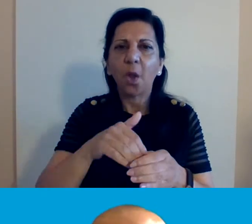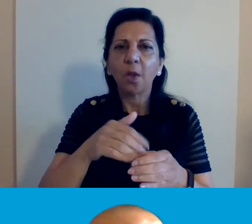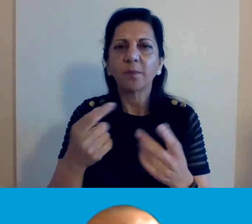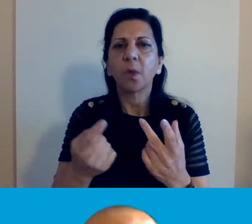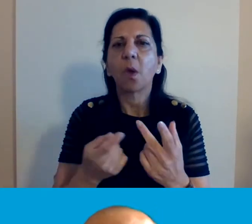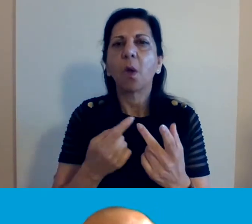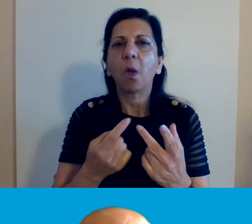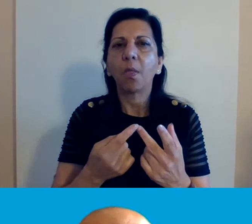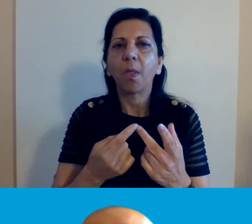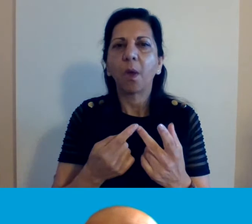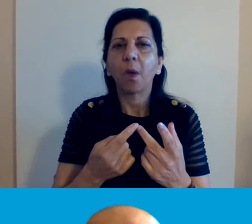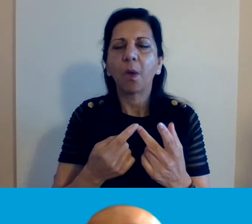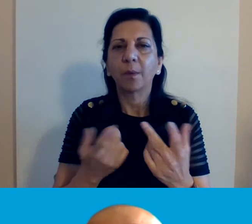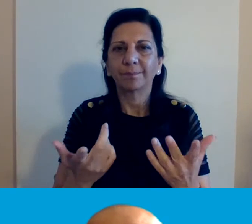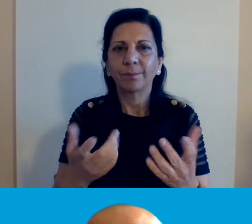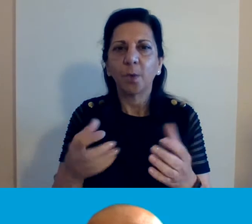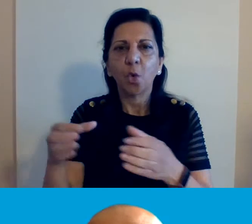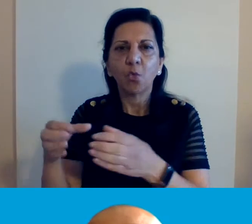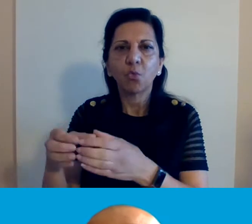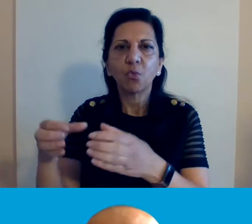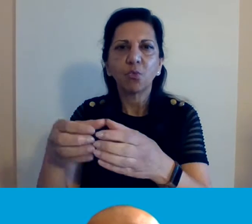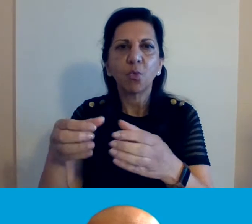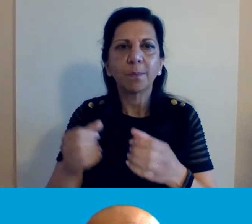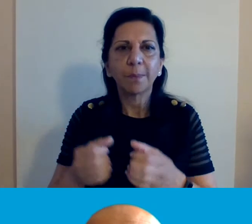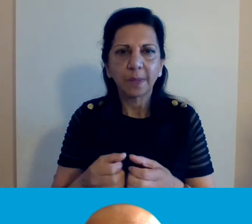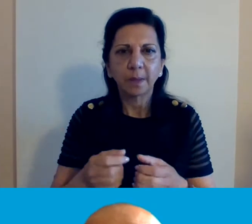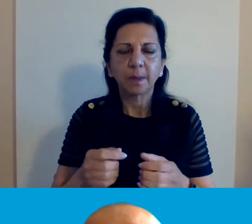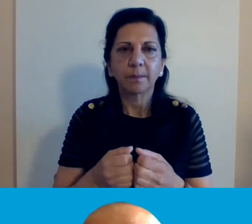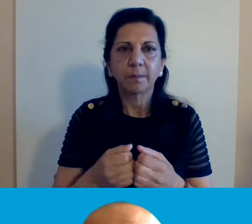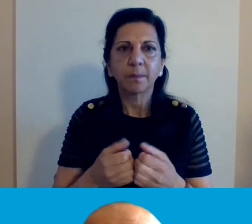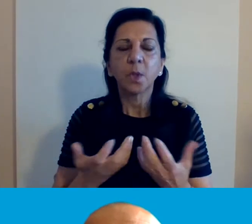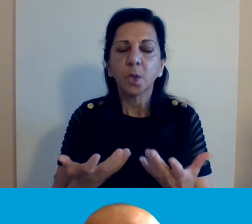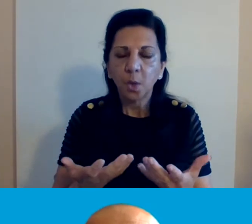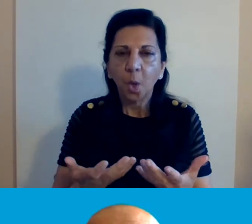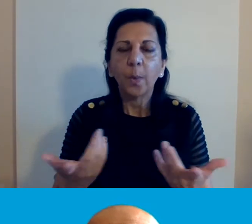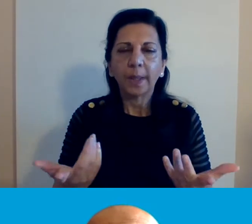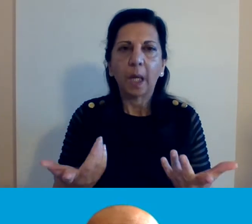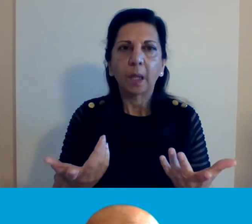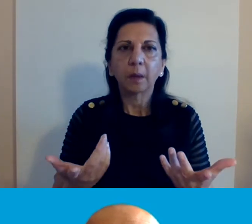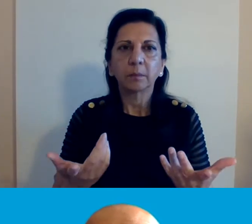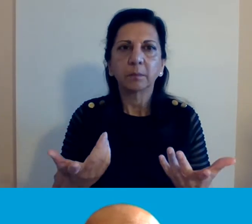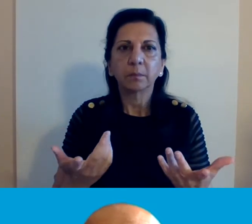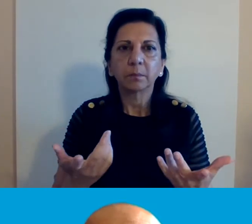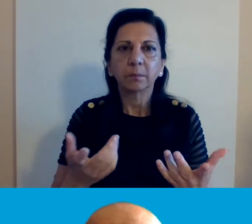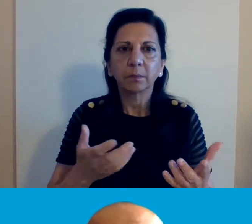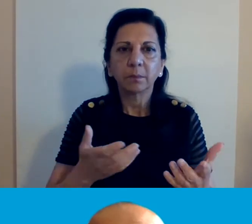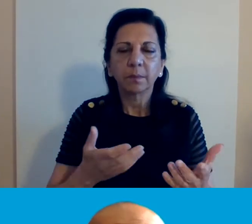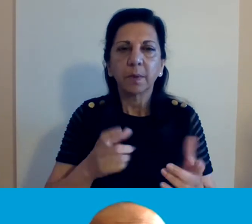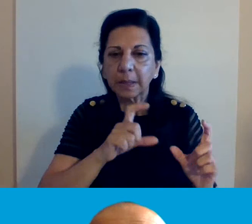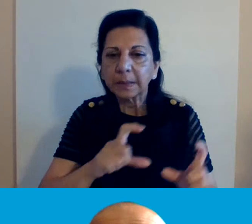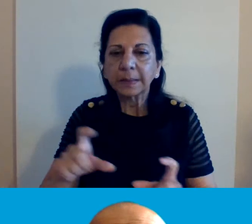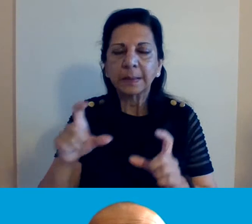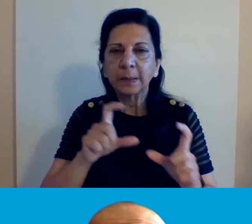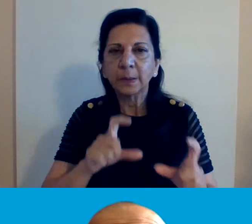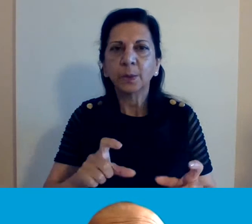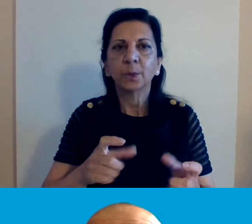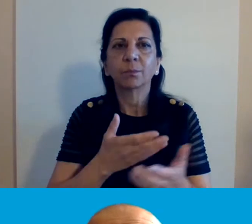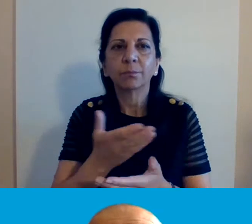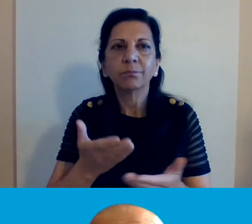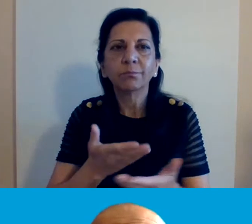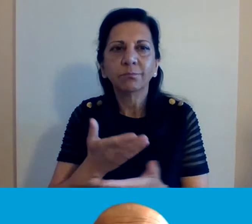And we'll also collate all these questions so we can take them further forward to see if there are any recurring themes or any